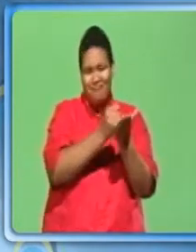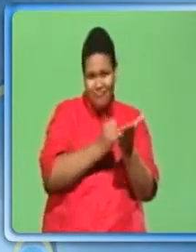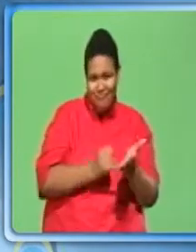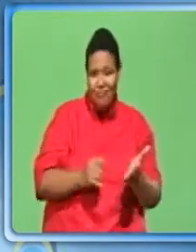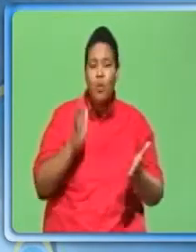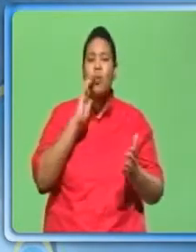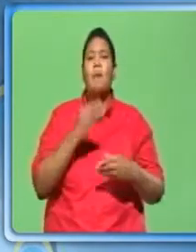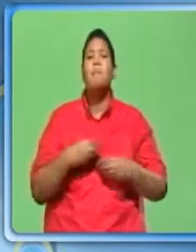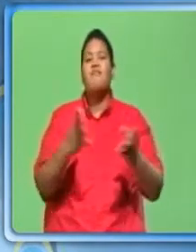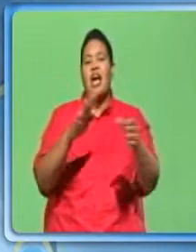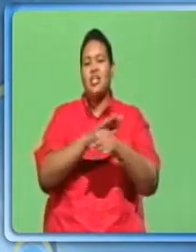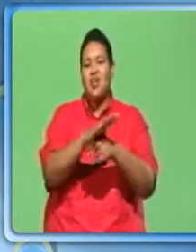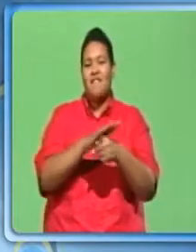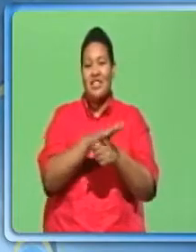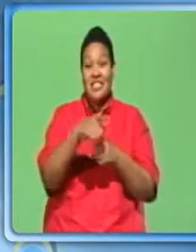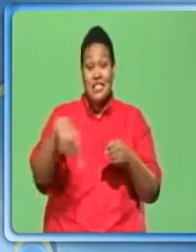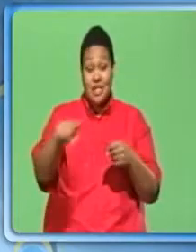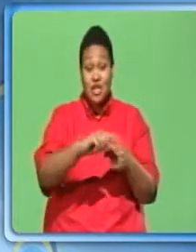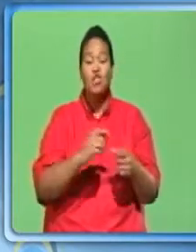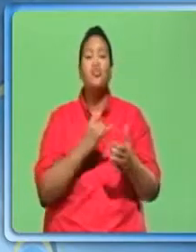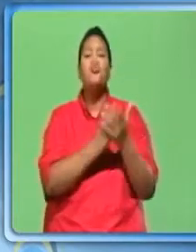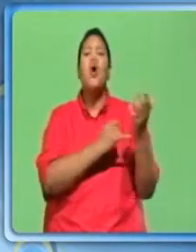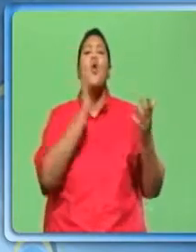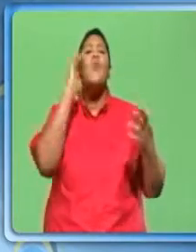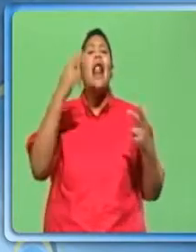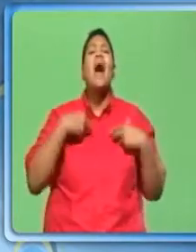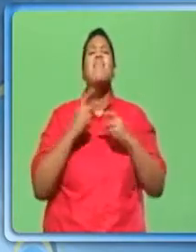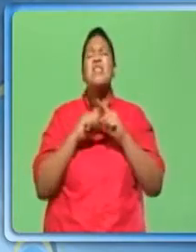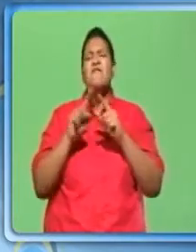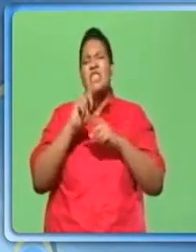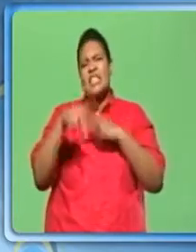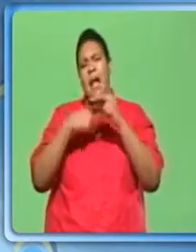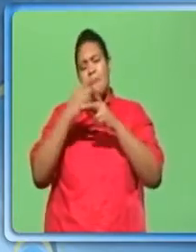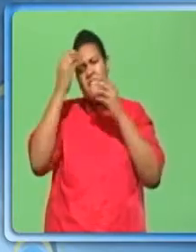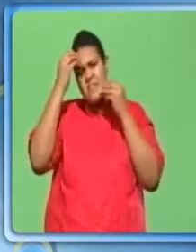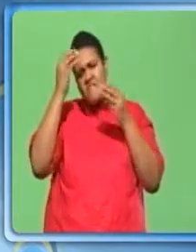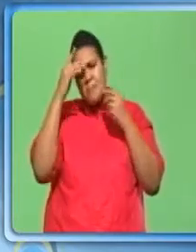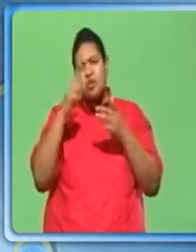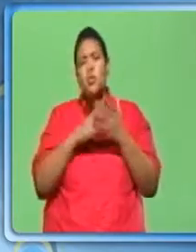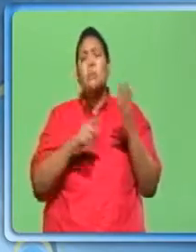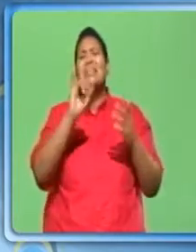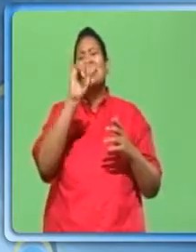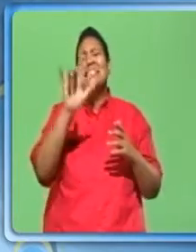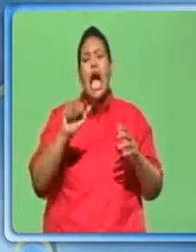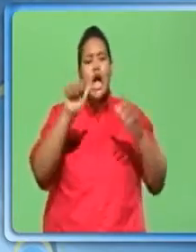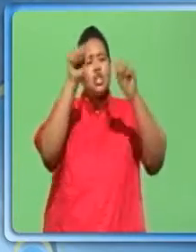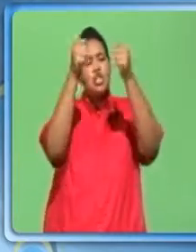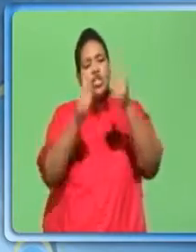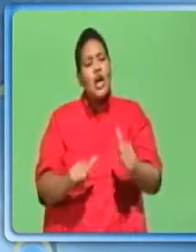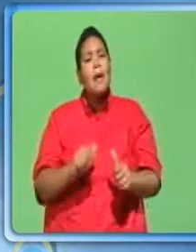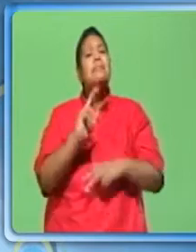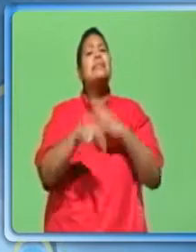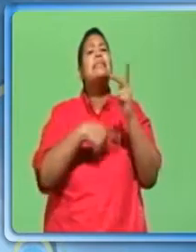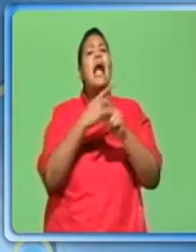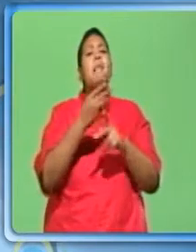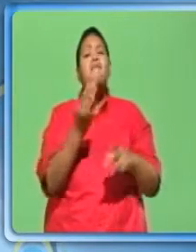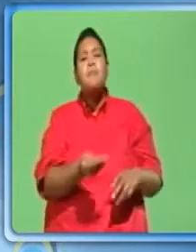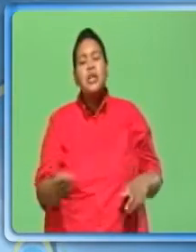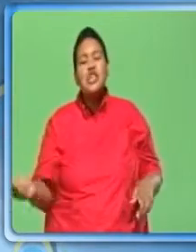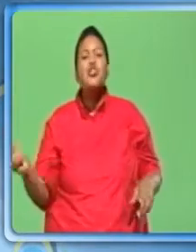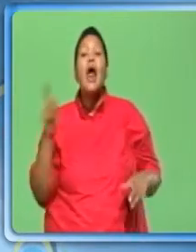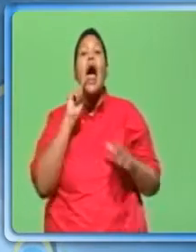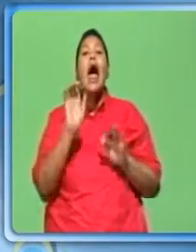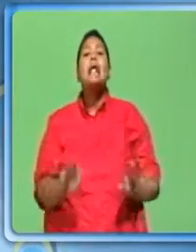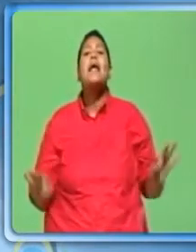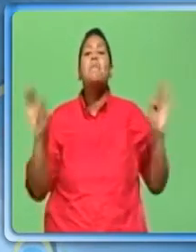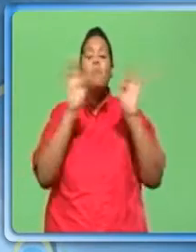service. These drawings will contain information regarding the size, shape, type of materials, and